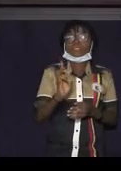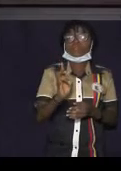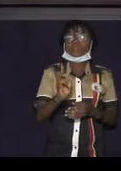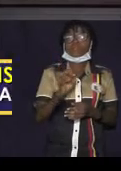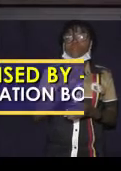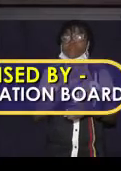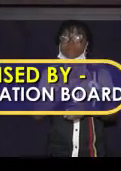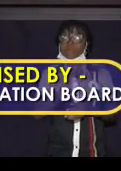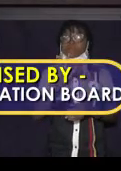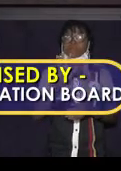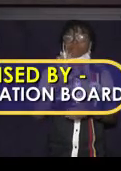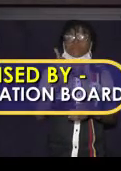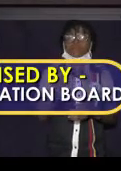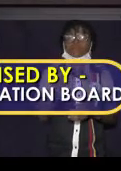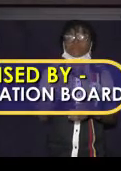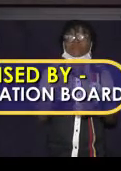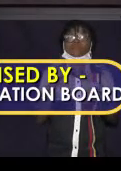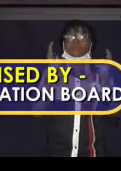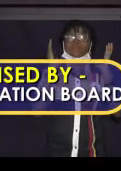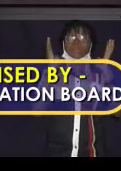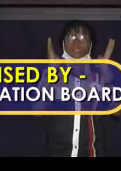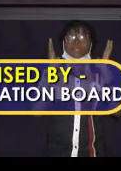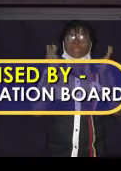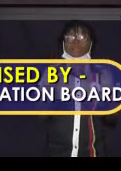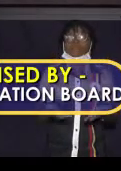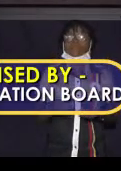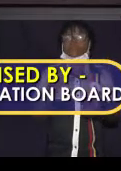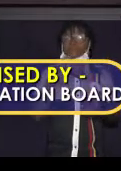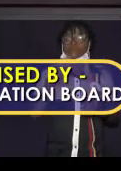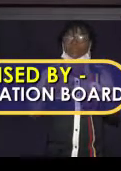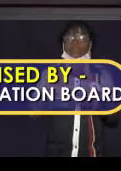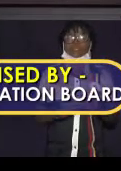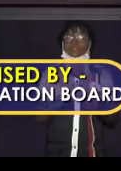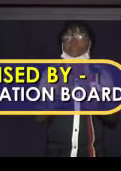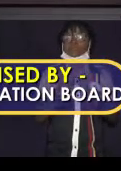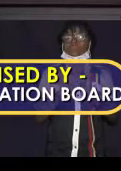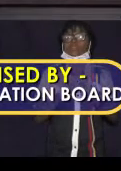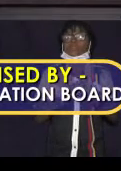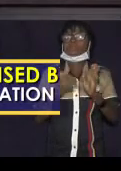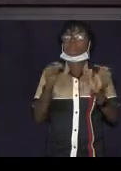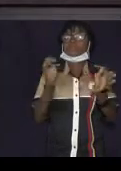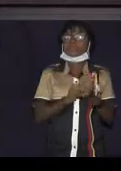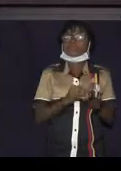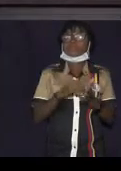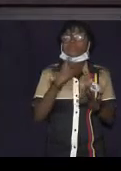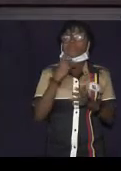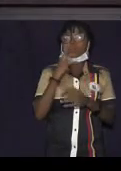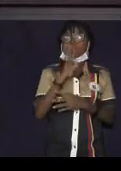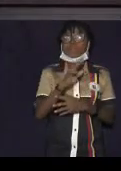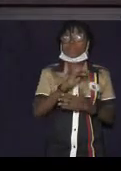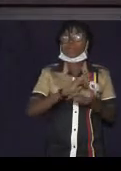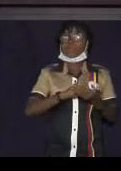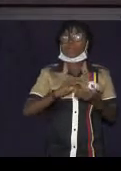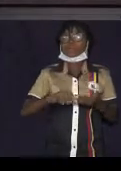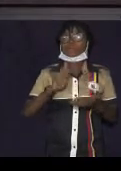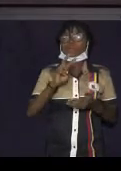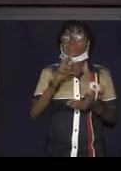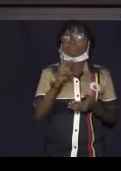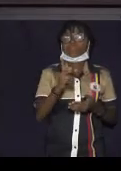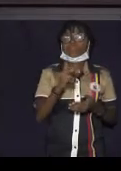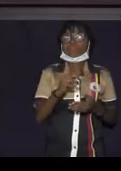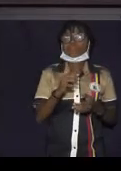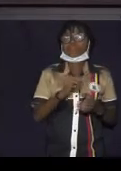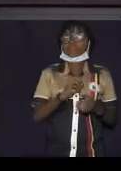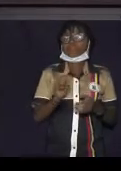minus 5k. So pay attention here. Again, we begin by writing the expression 4 minus 2k equals 7 minus